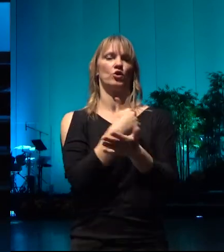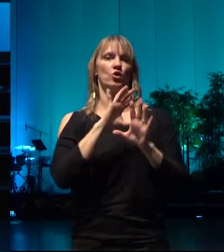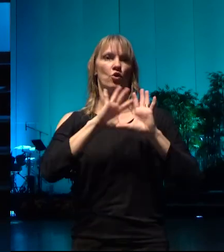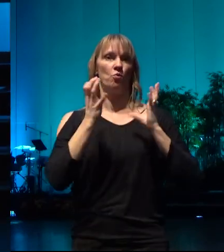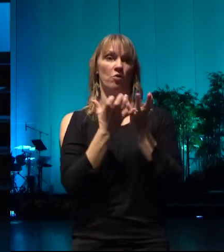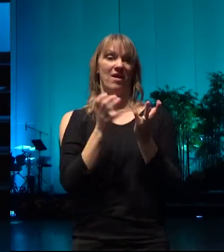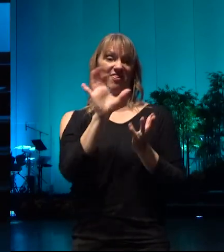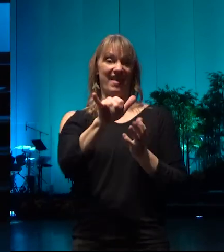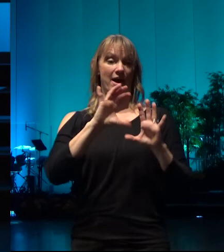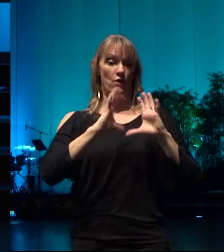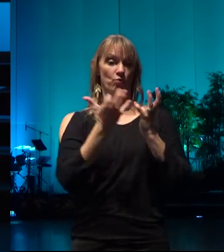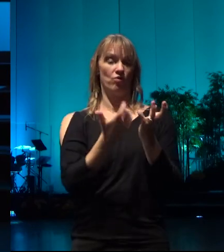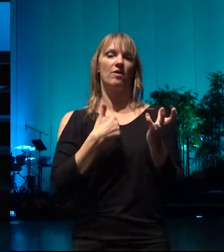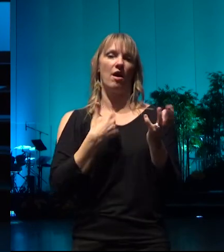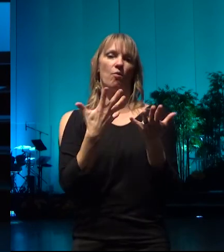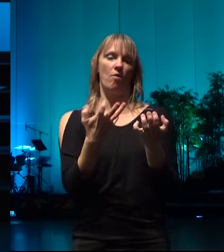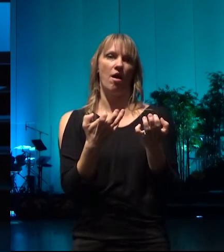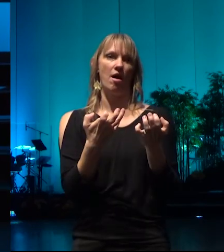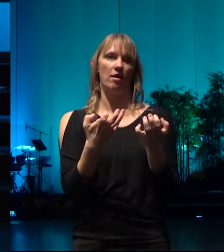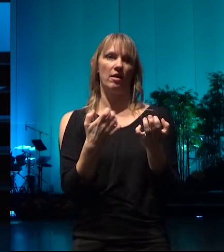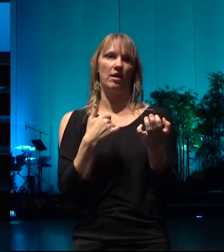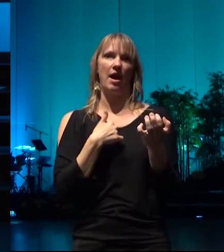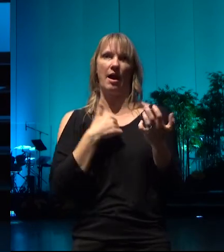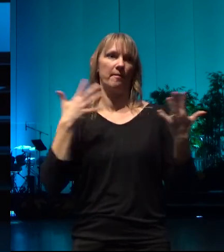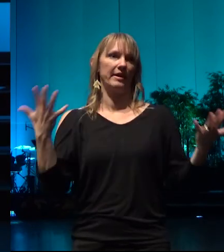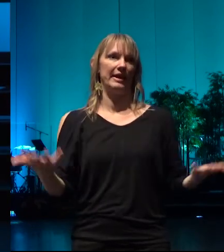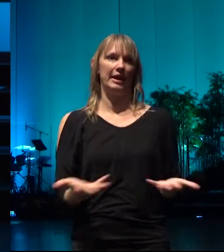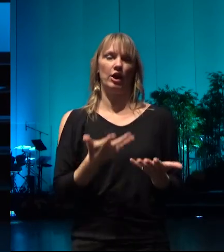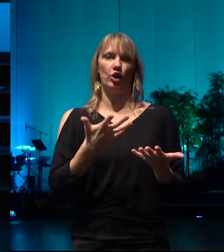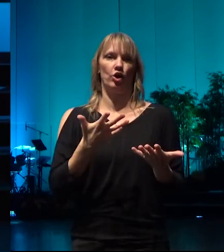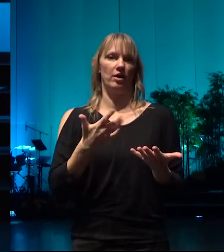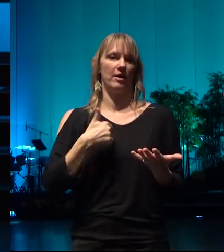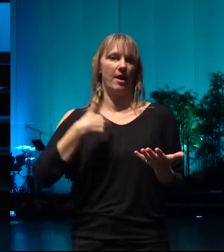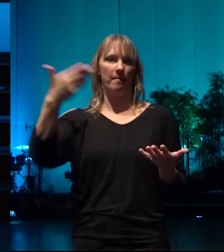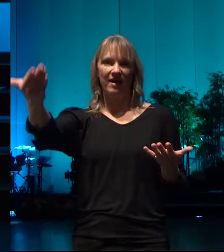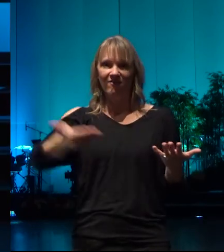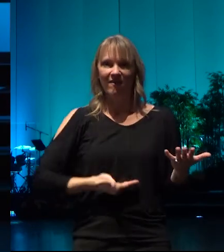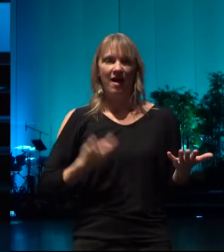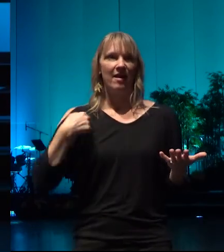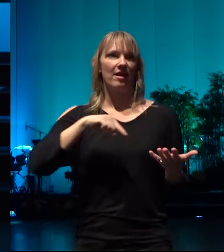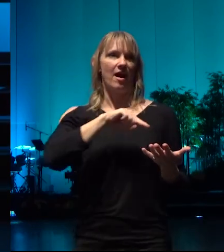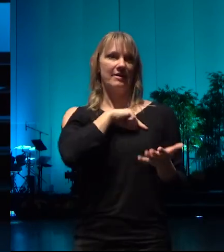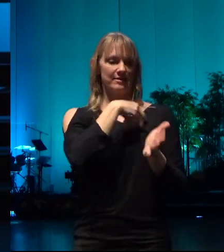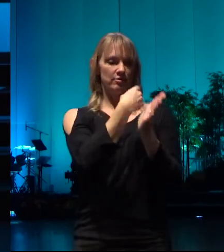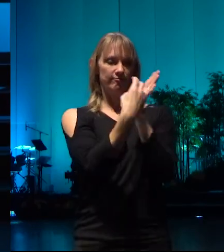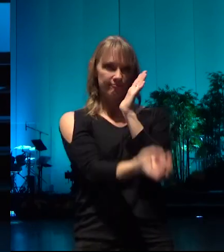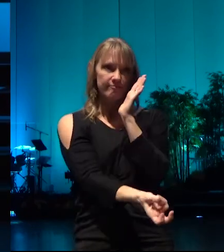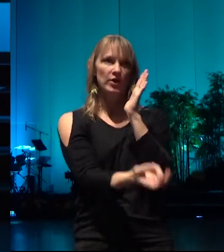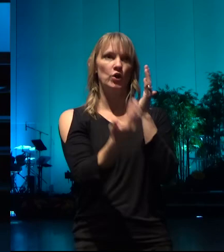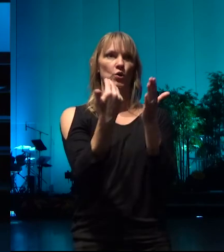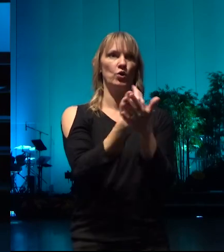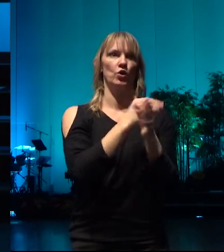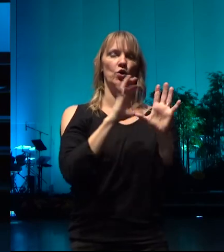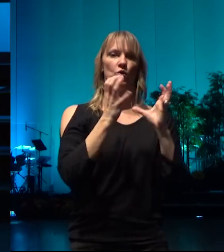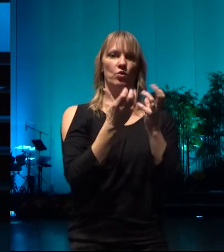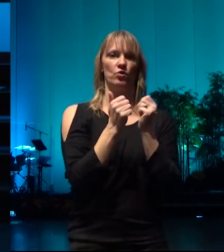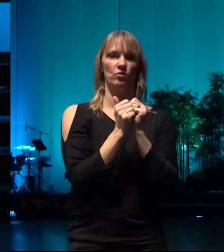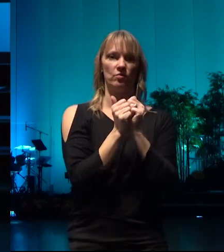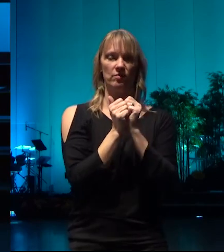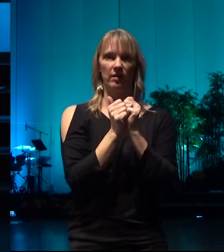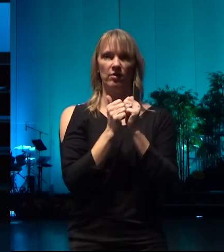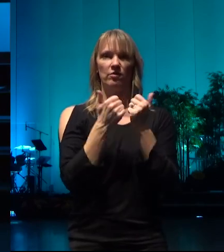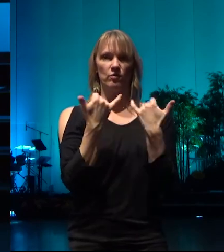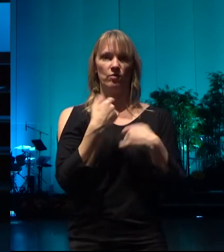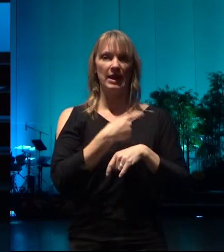ourselves questions about some of our most important relationships. How could I allow myself to be